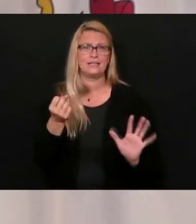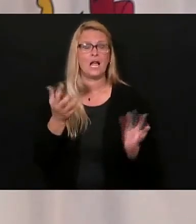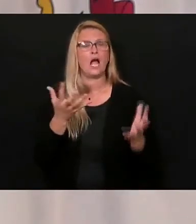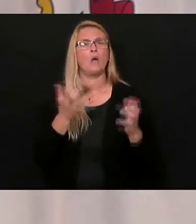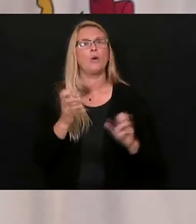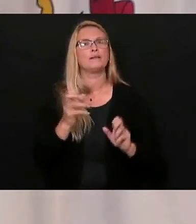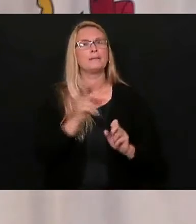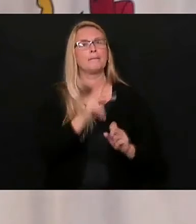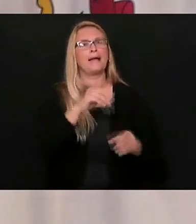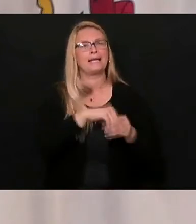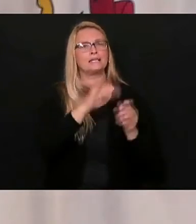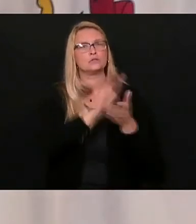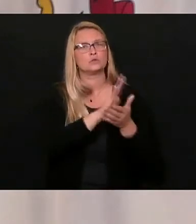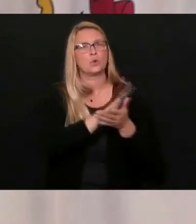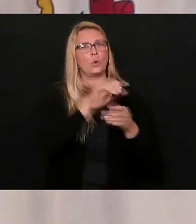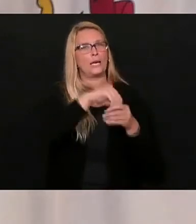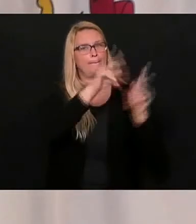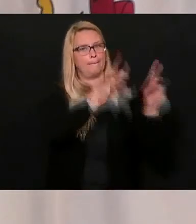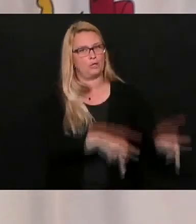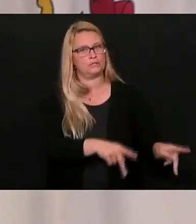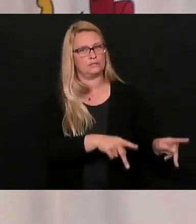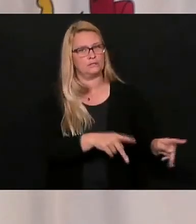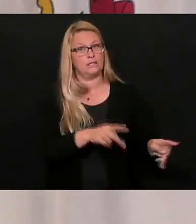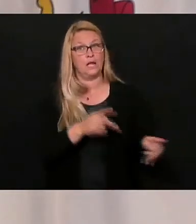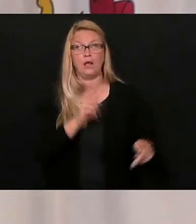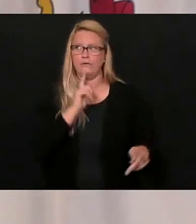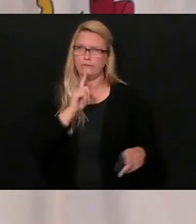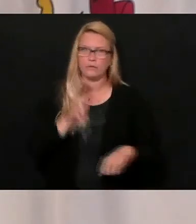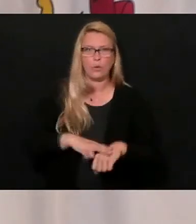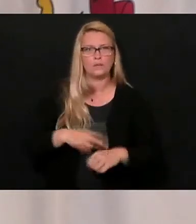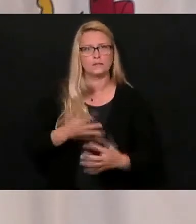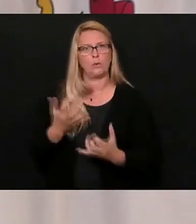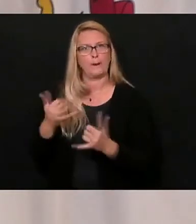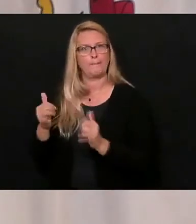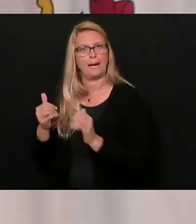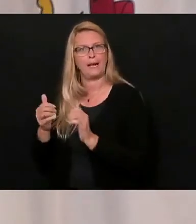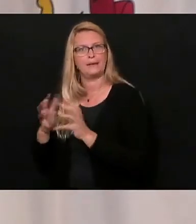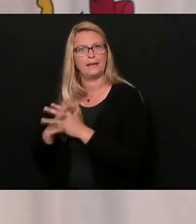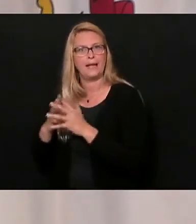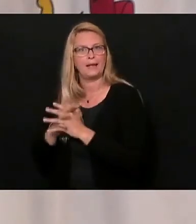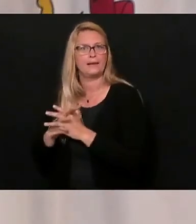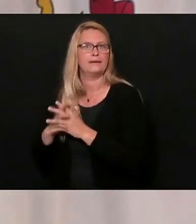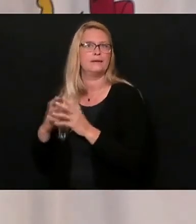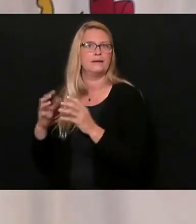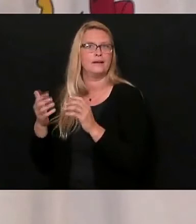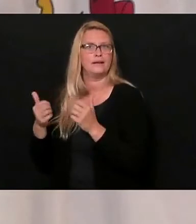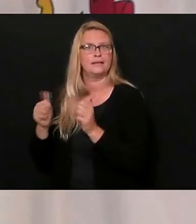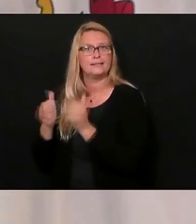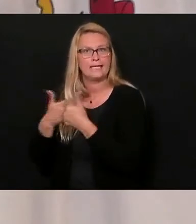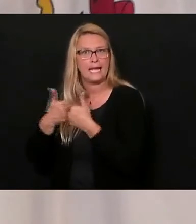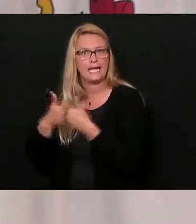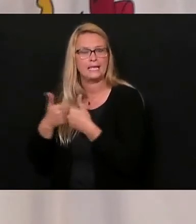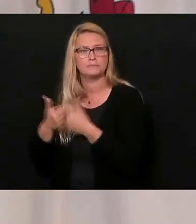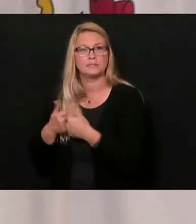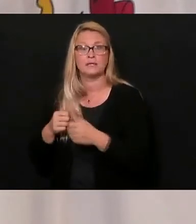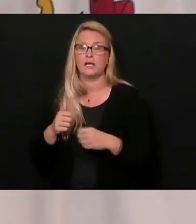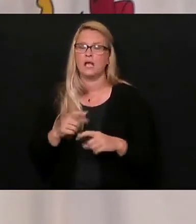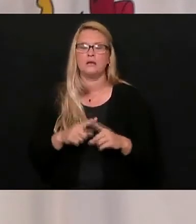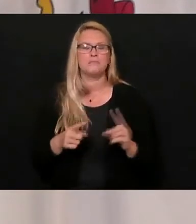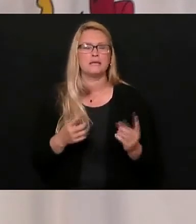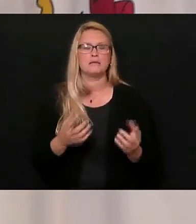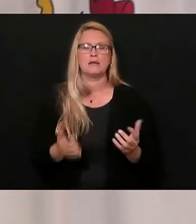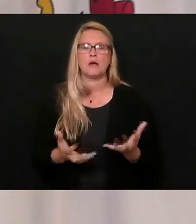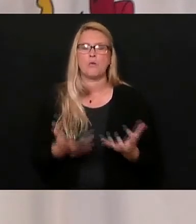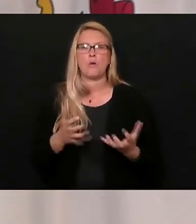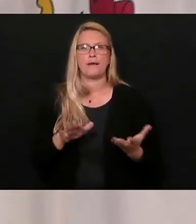to school. I naturally want them to be able to play ball. I want the deaths to stop. I mean, for crying out loud,